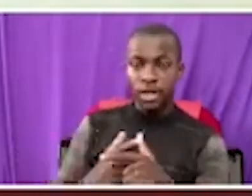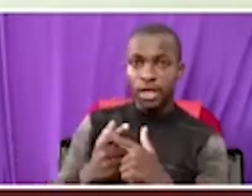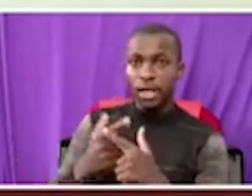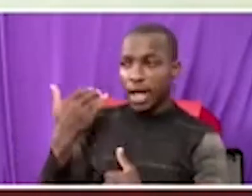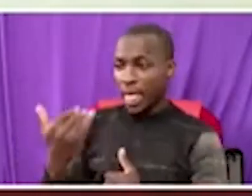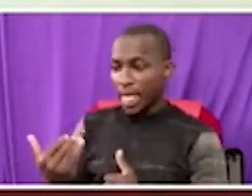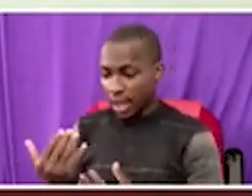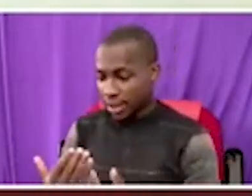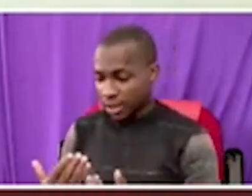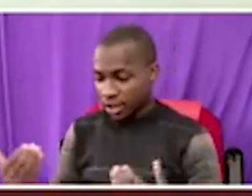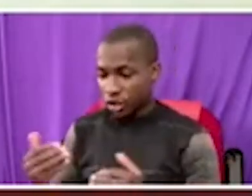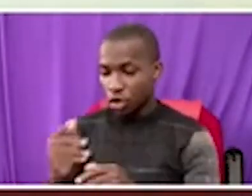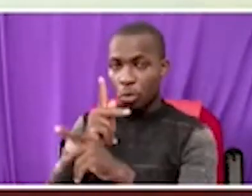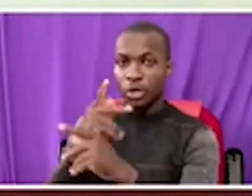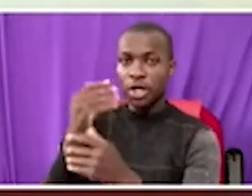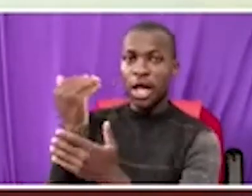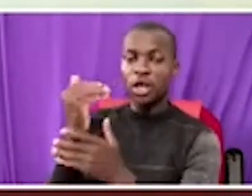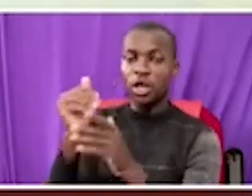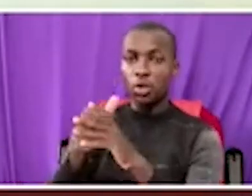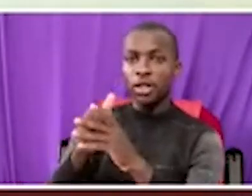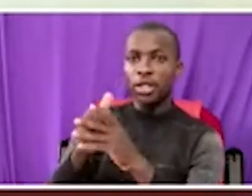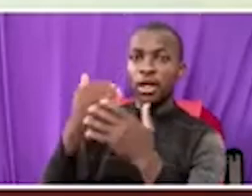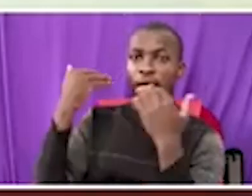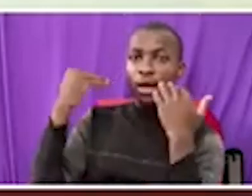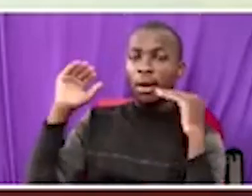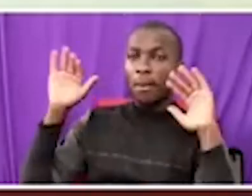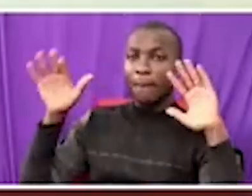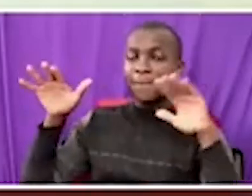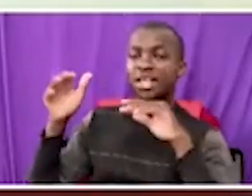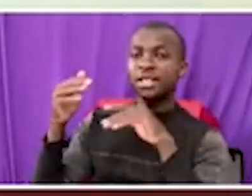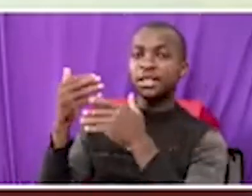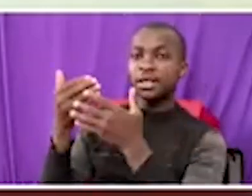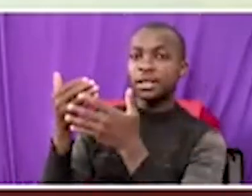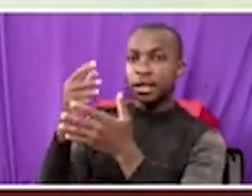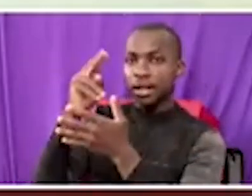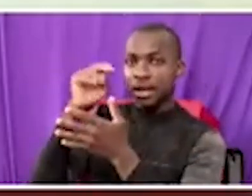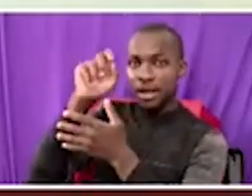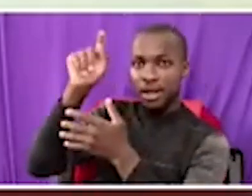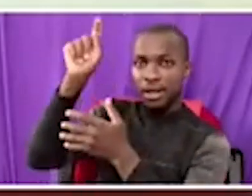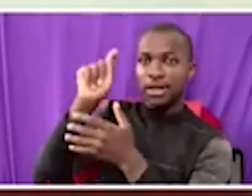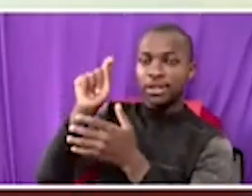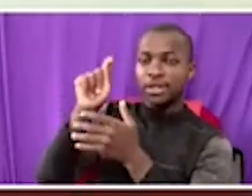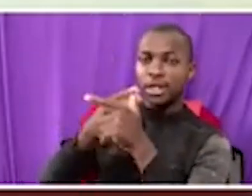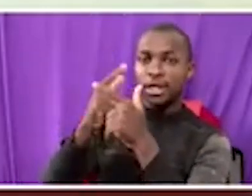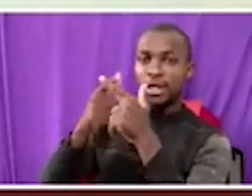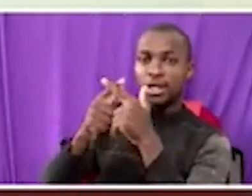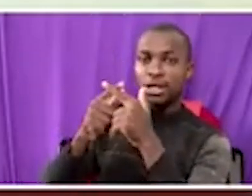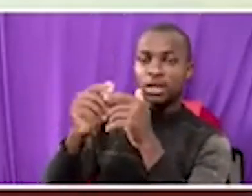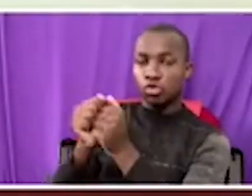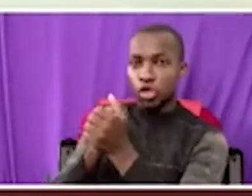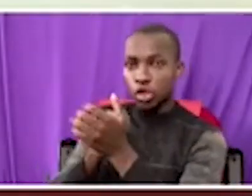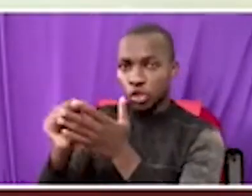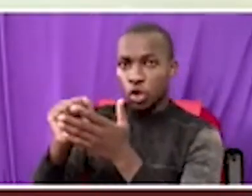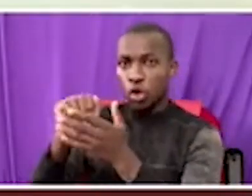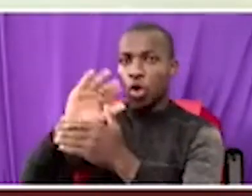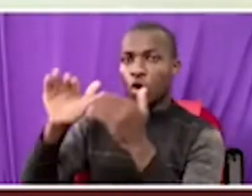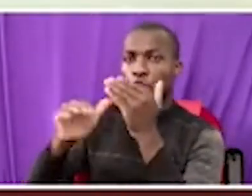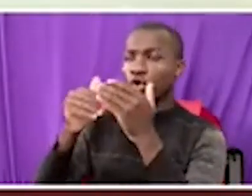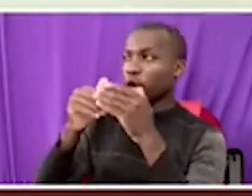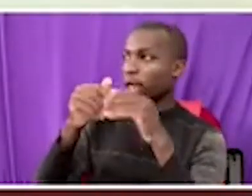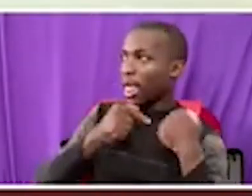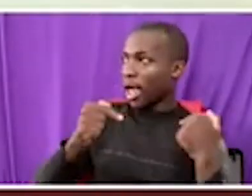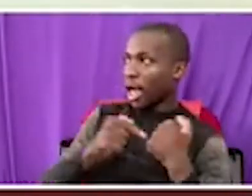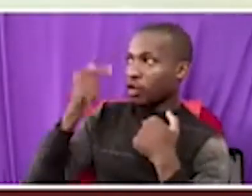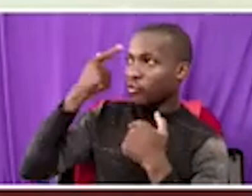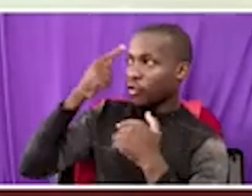will put his hand in the viper's nest. They will neither harm nor destroy on all my holy mountain, for